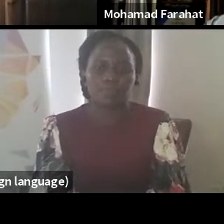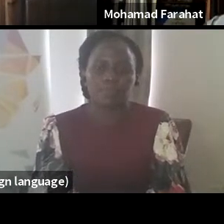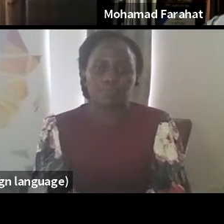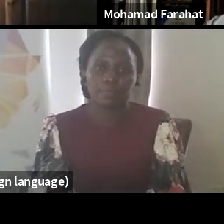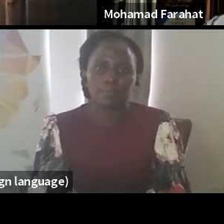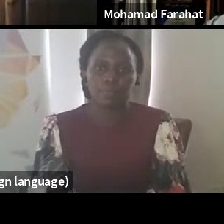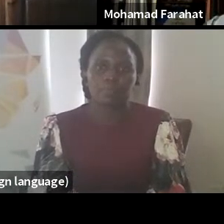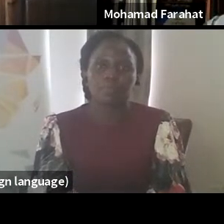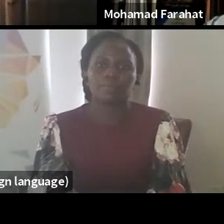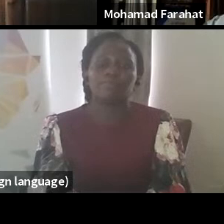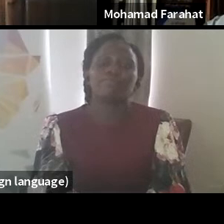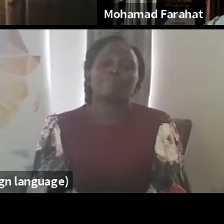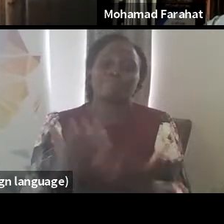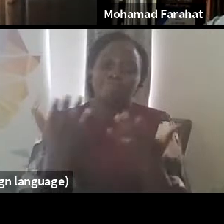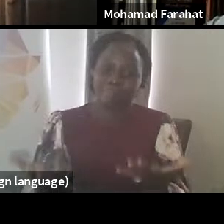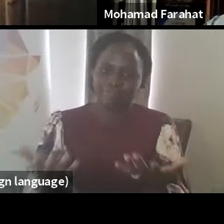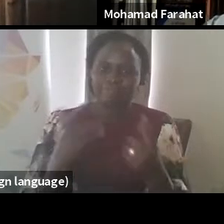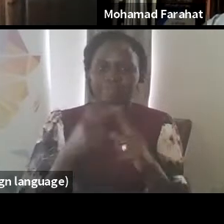You're the experts here, but